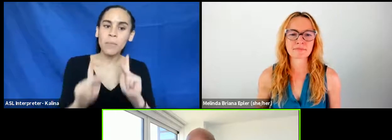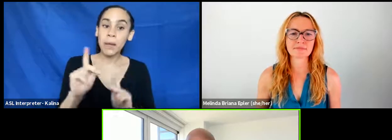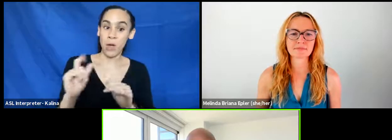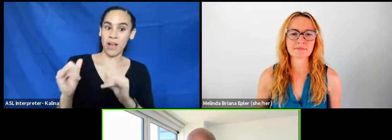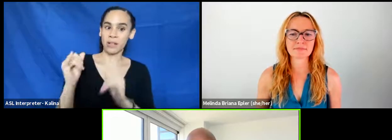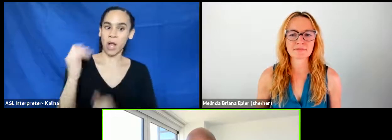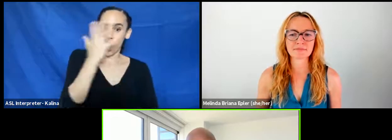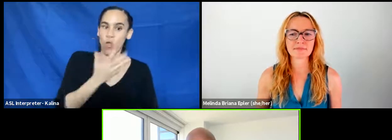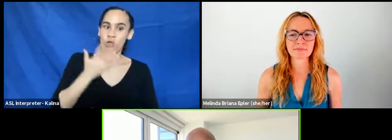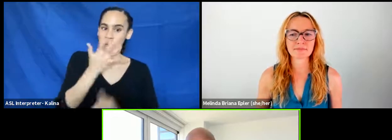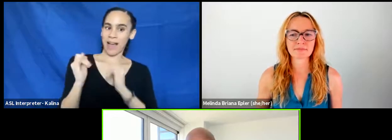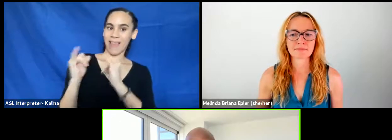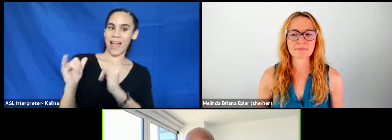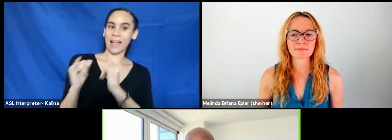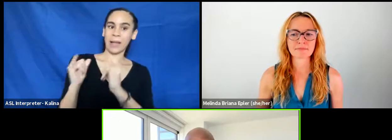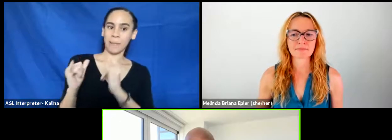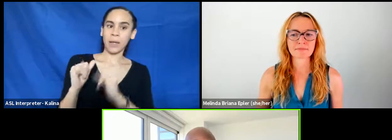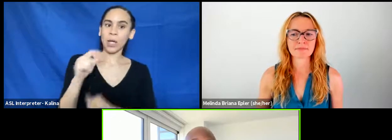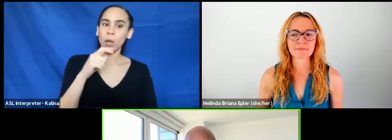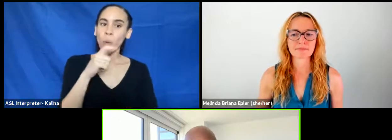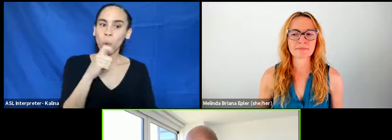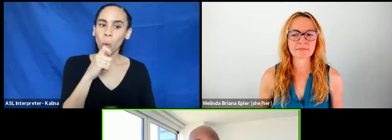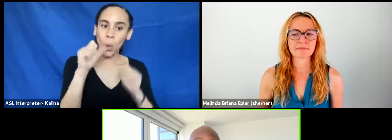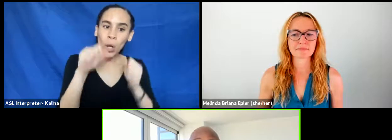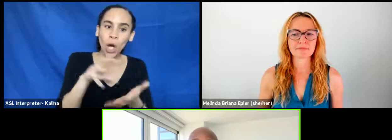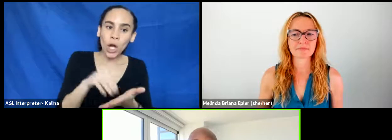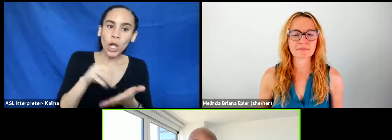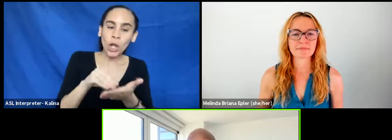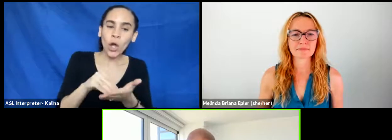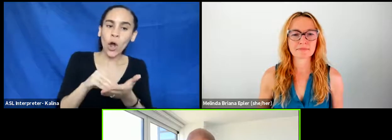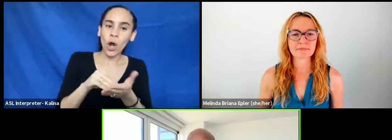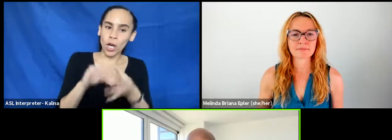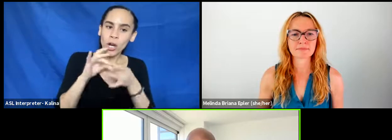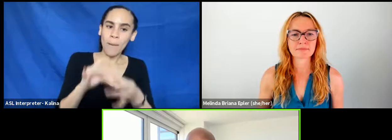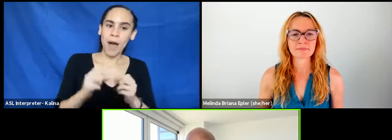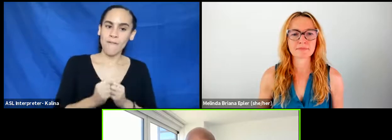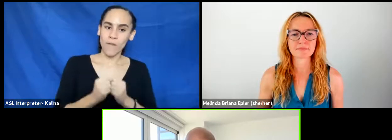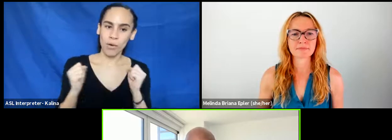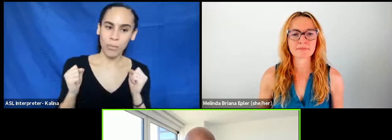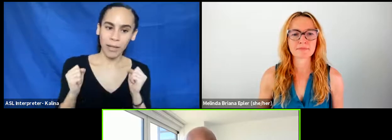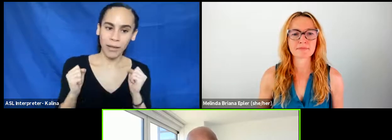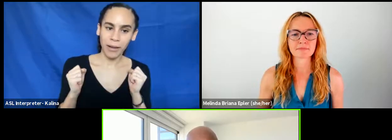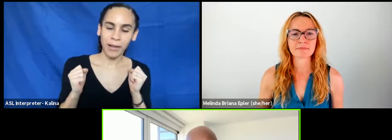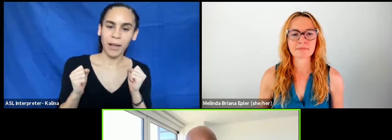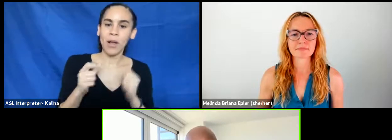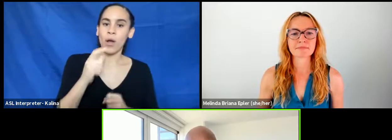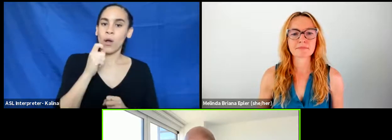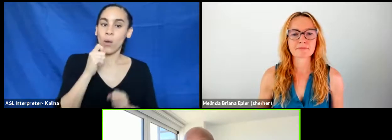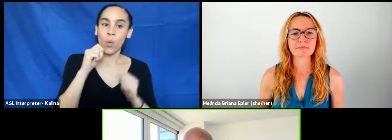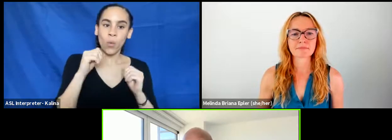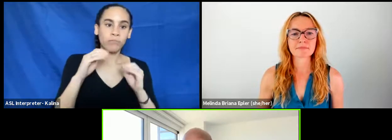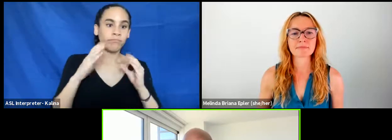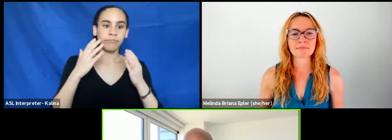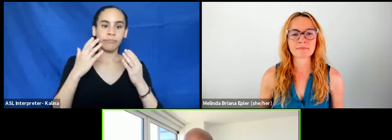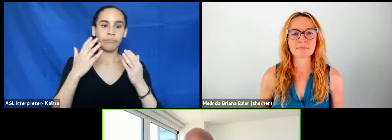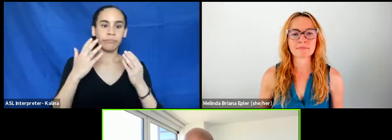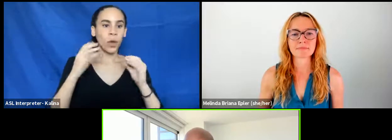me, who could learn about vulnerability, who could have a shame-free